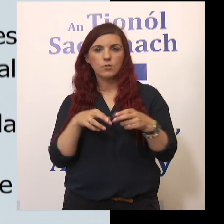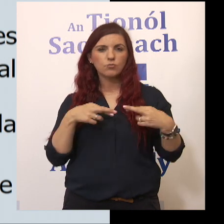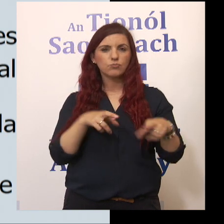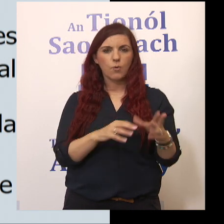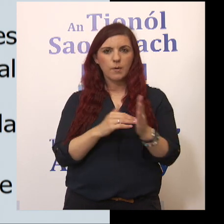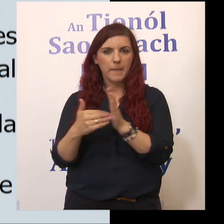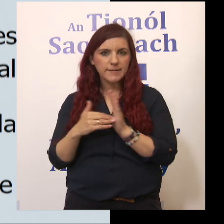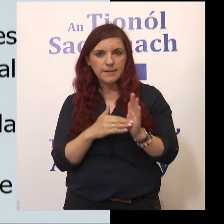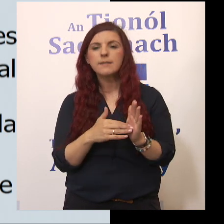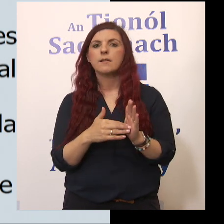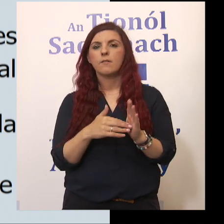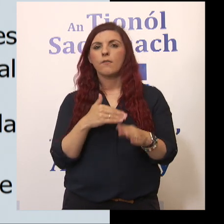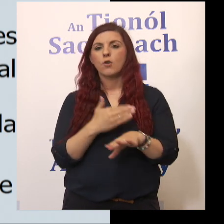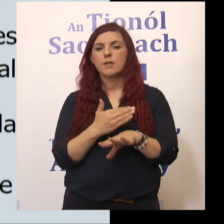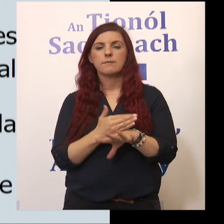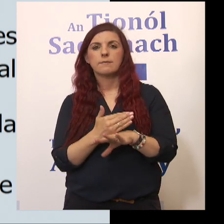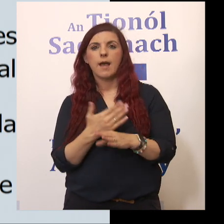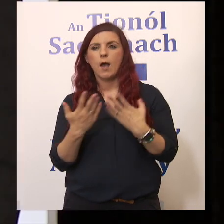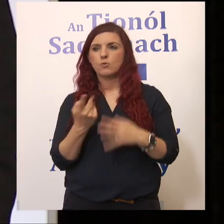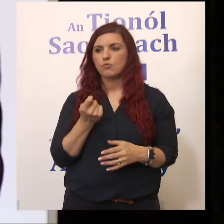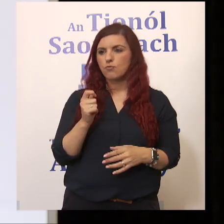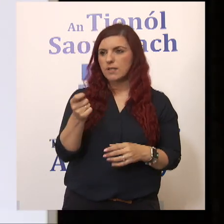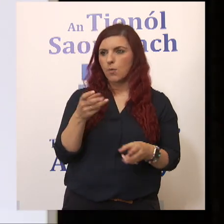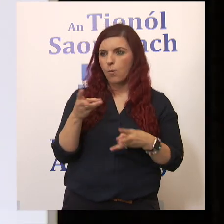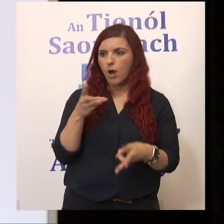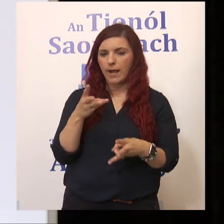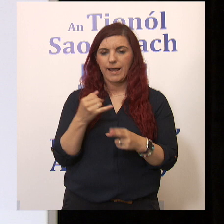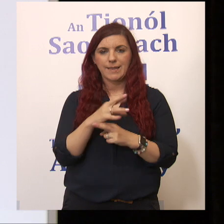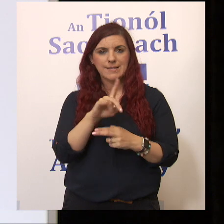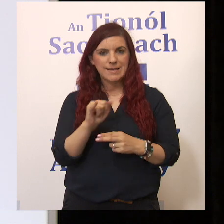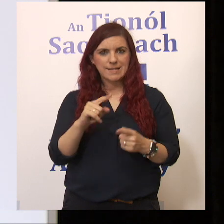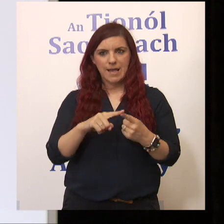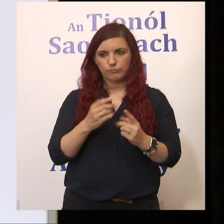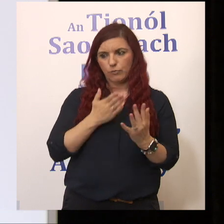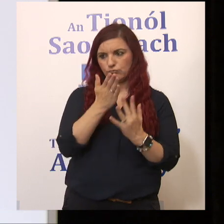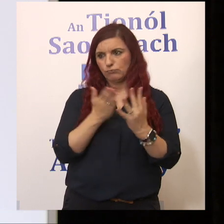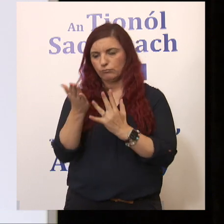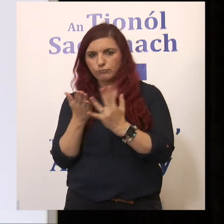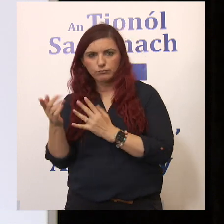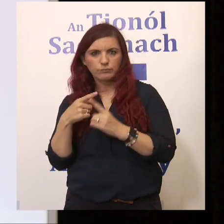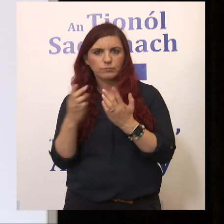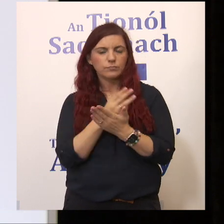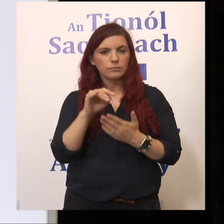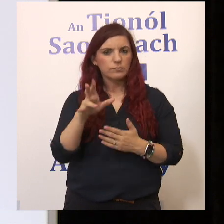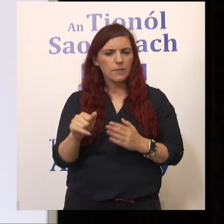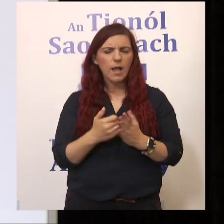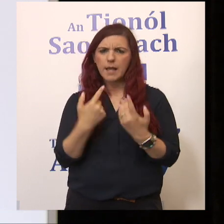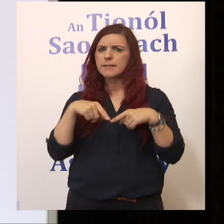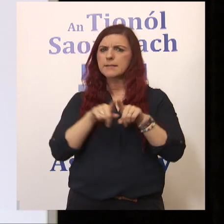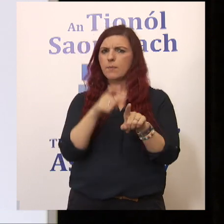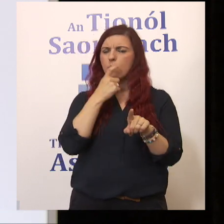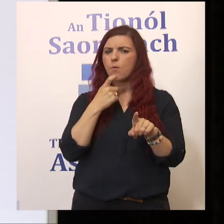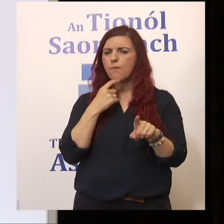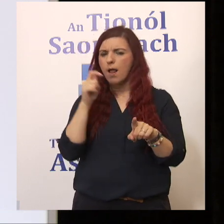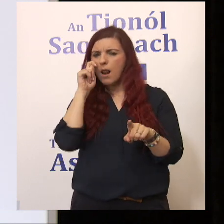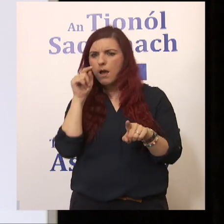management function, you know, how does public transport work in the city and across the city? A similar sort of profile if you look